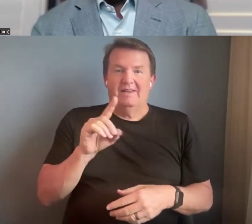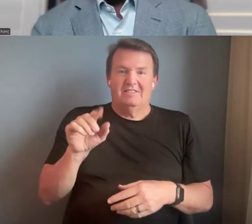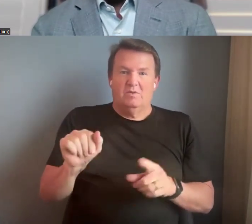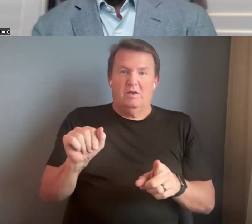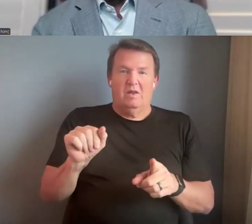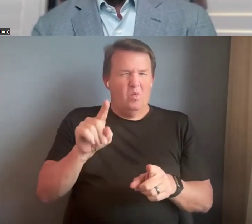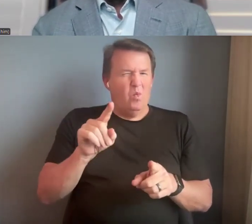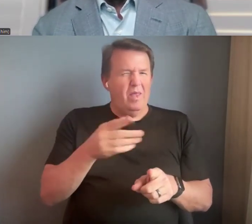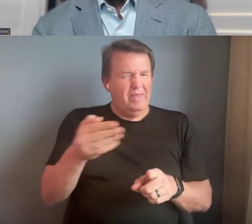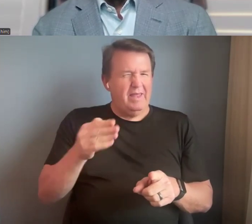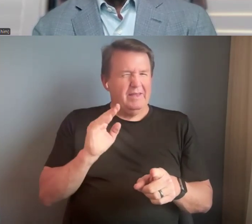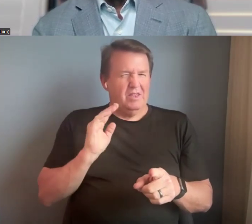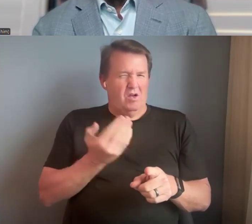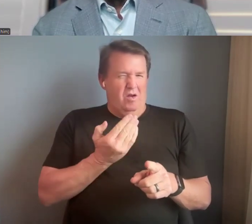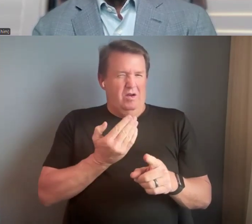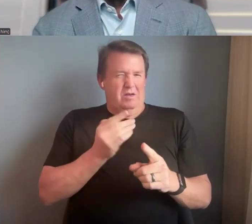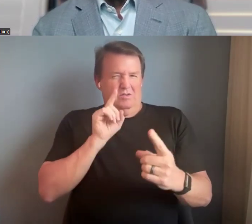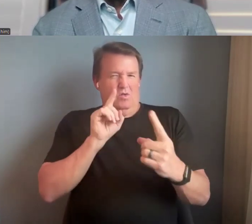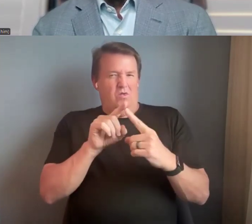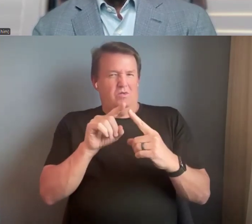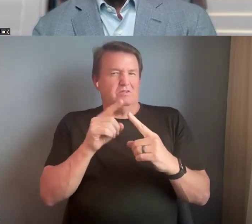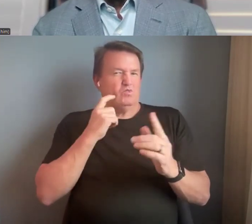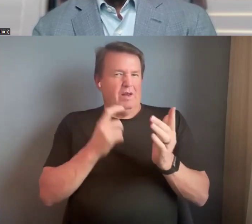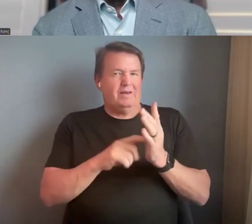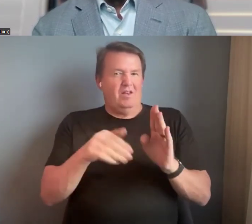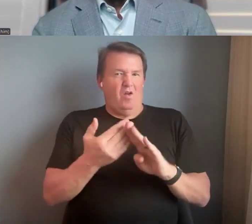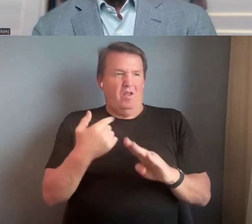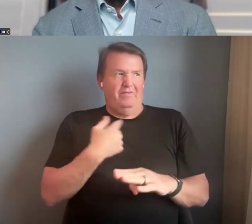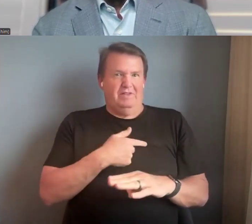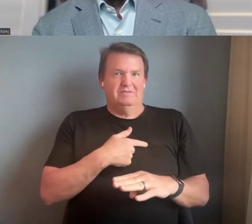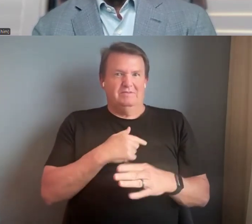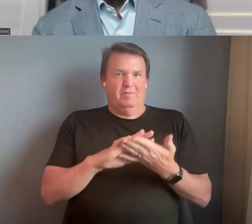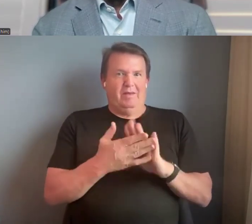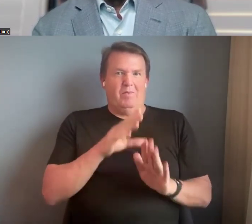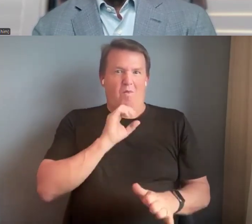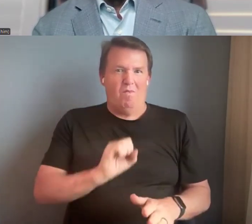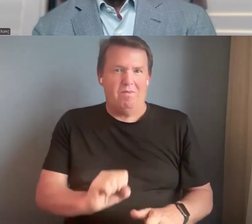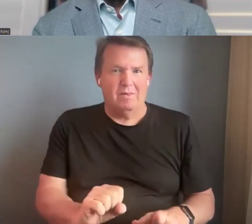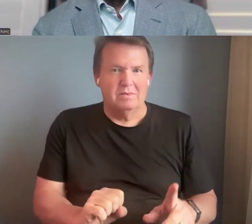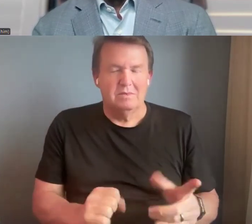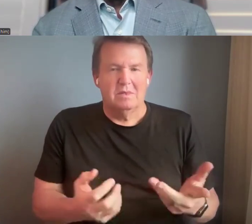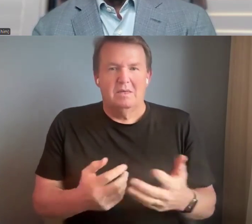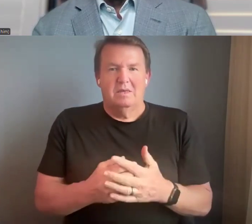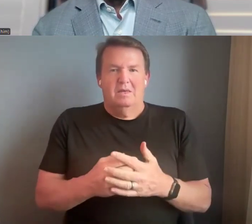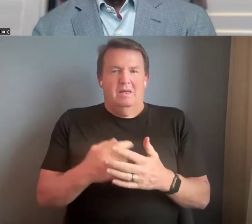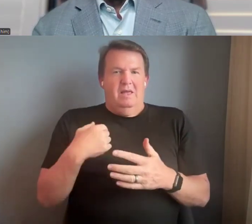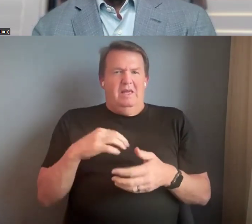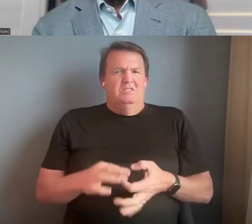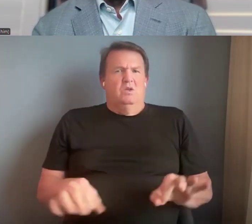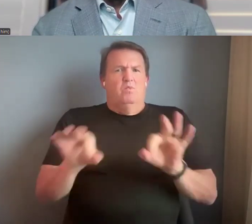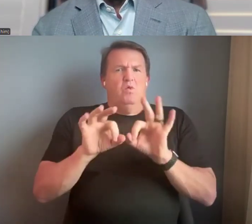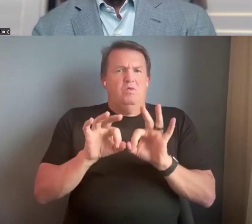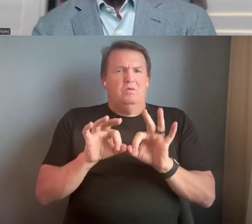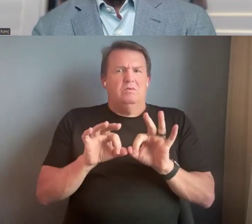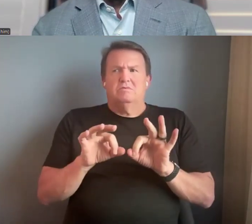is recognizing that aging is all of us. And it is so important to partner across our community of older adults